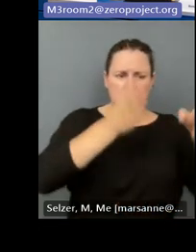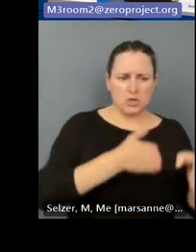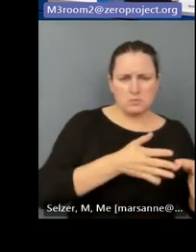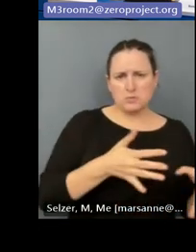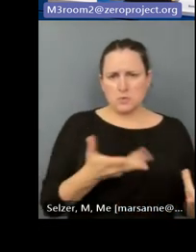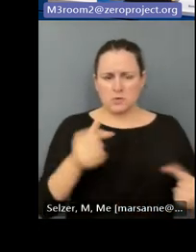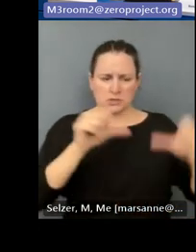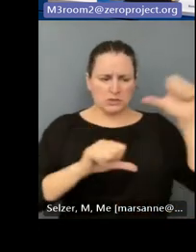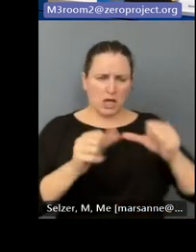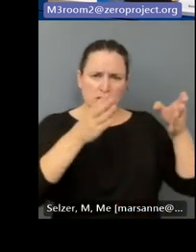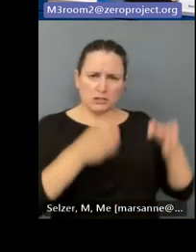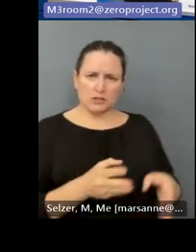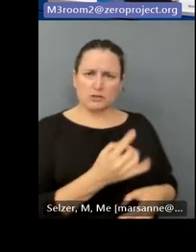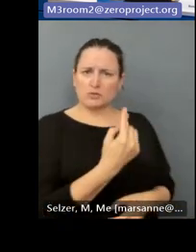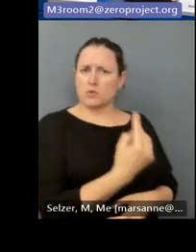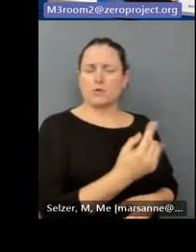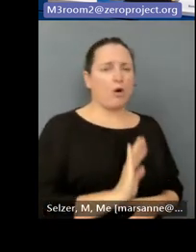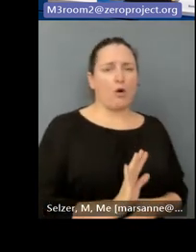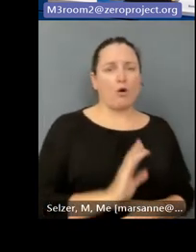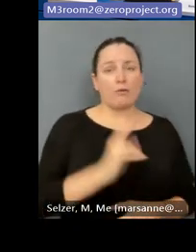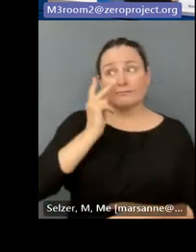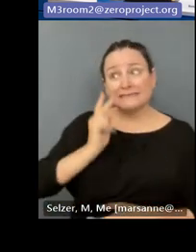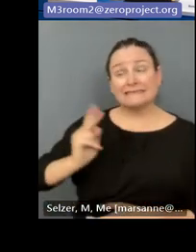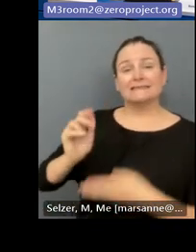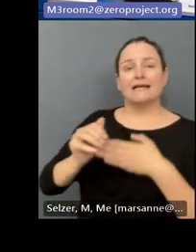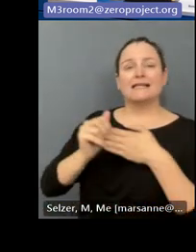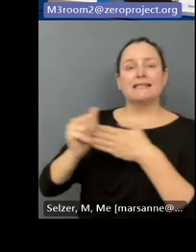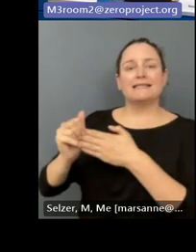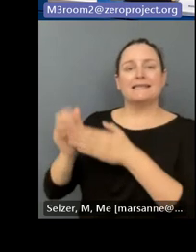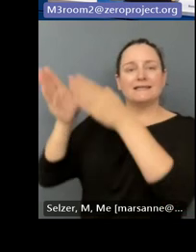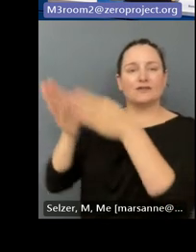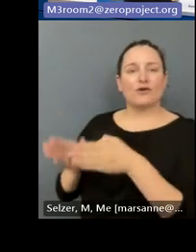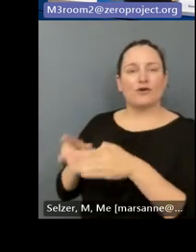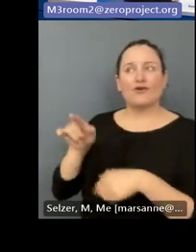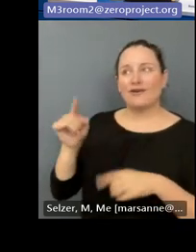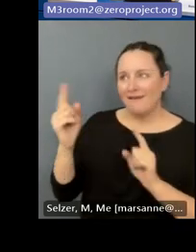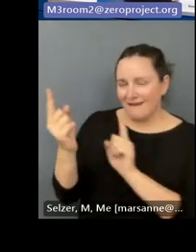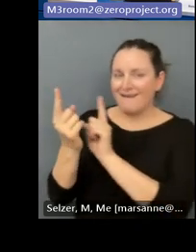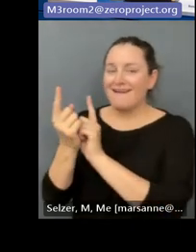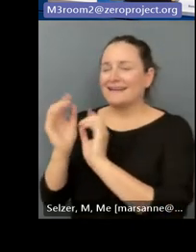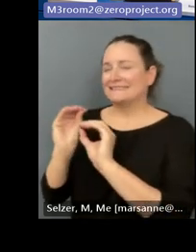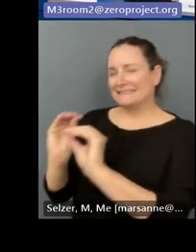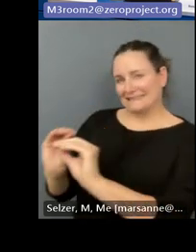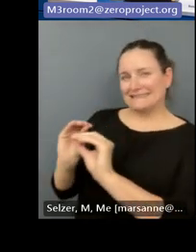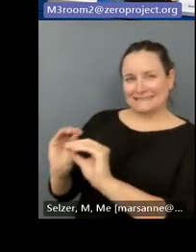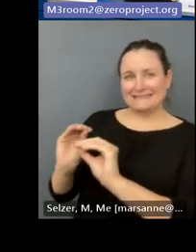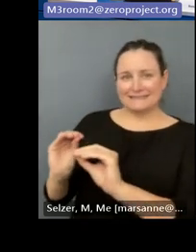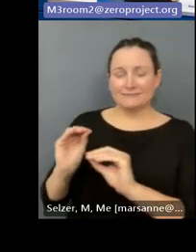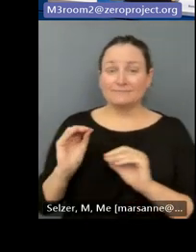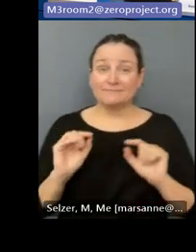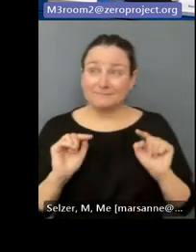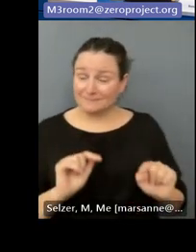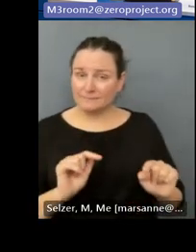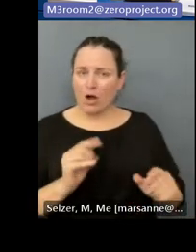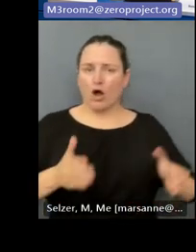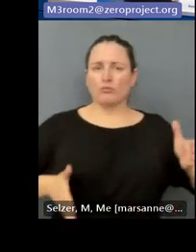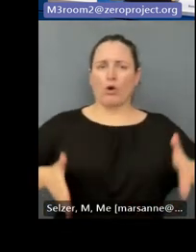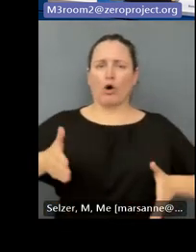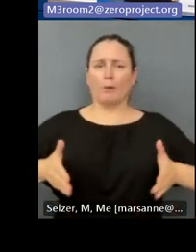also empathetic leaders. We are not only building machines, but an inclusive, innovative, and full of